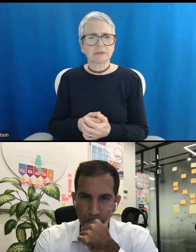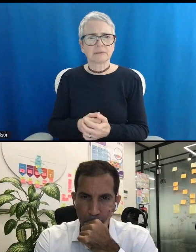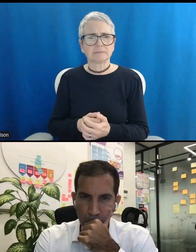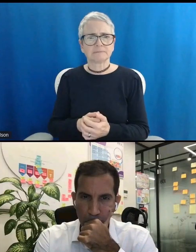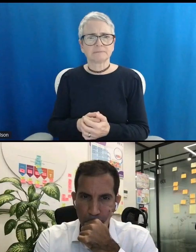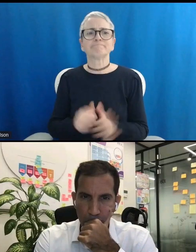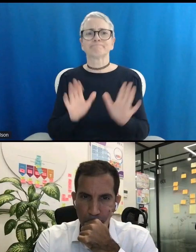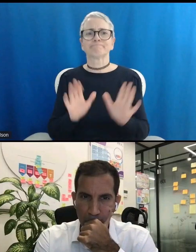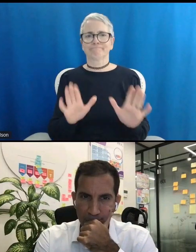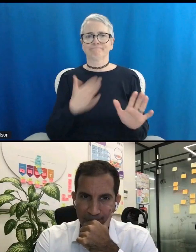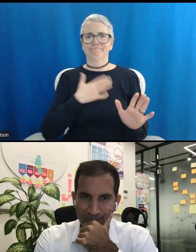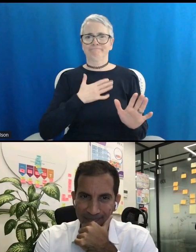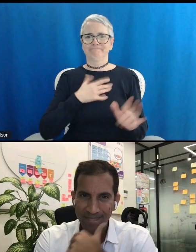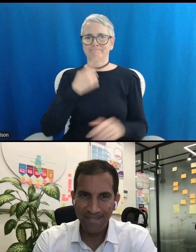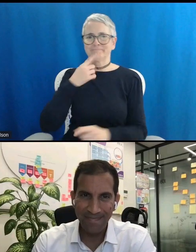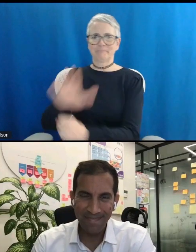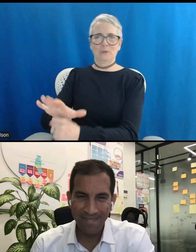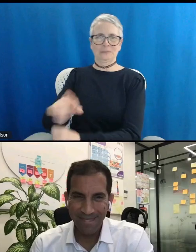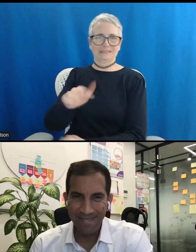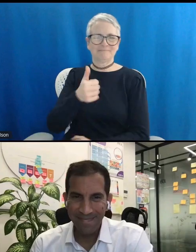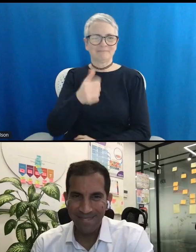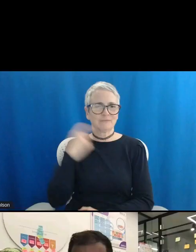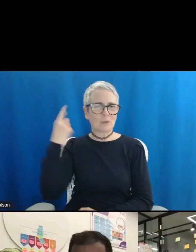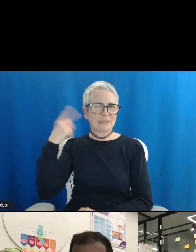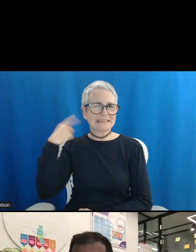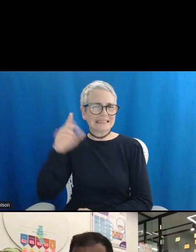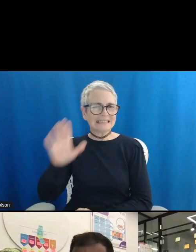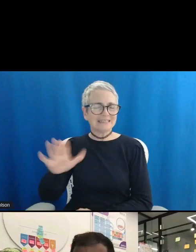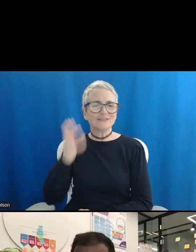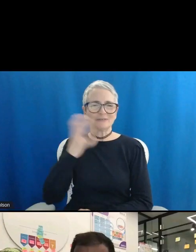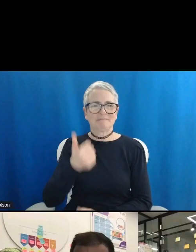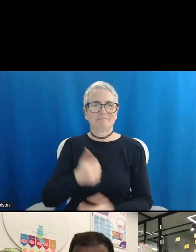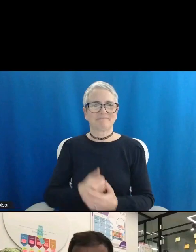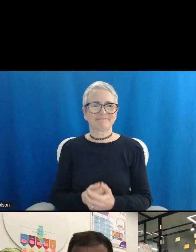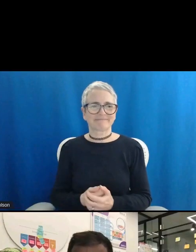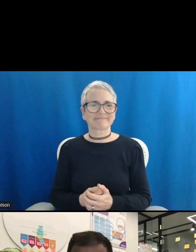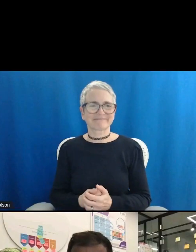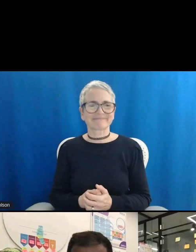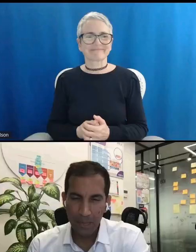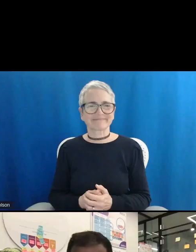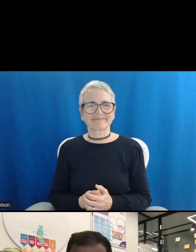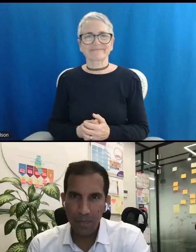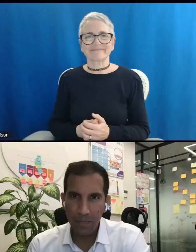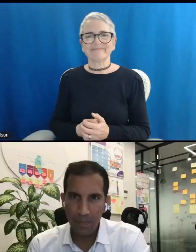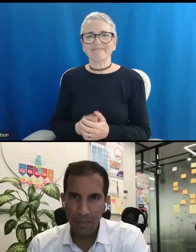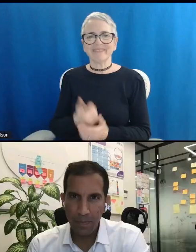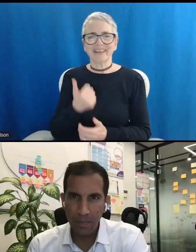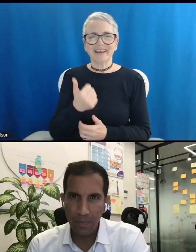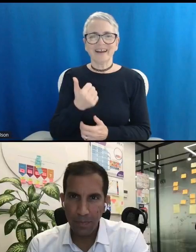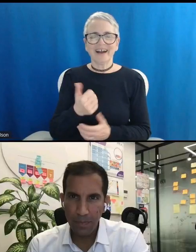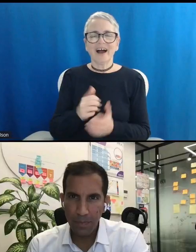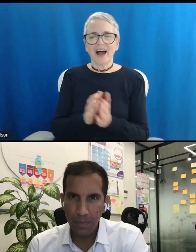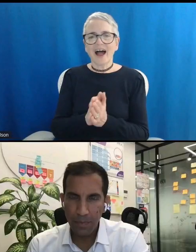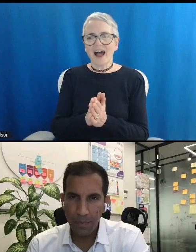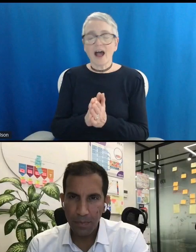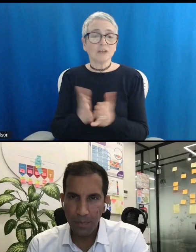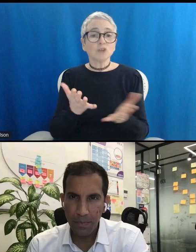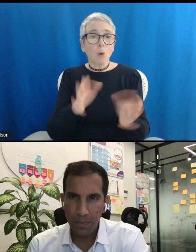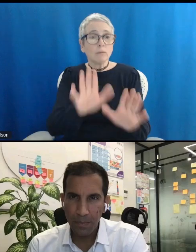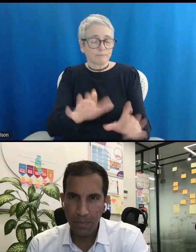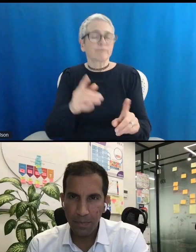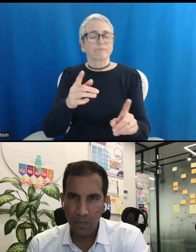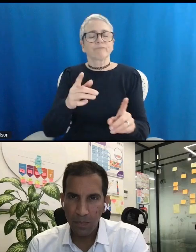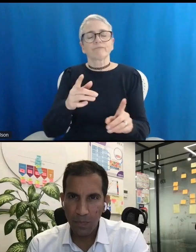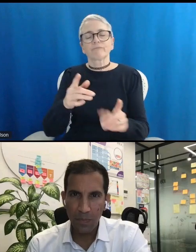There you go, Kush, I've muted Bernard. Thank you. So like in the UK, we know that say 3 out of 5 of